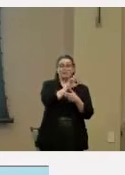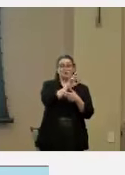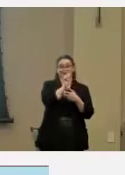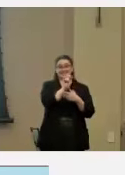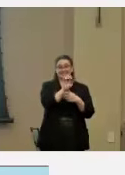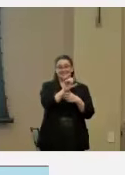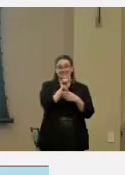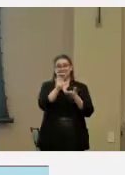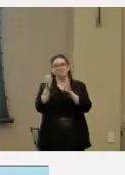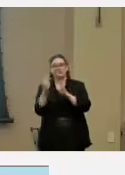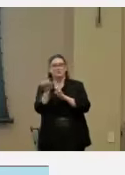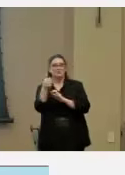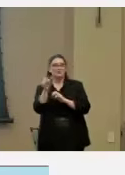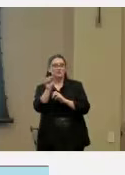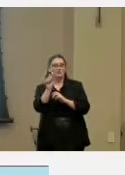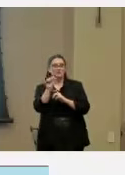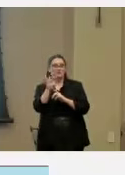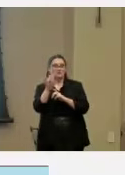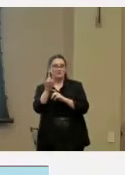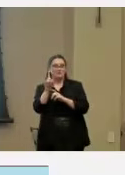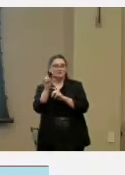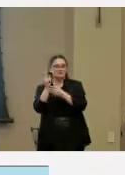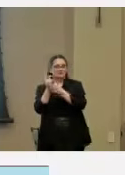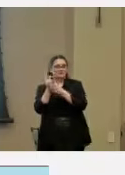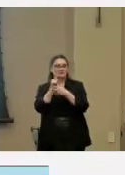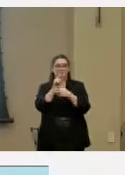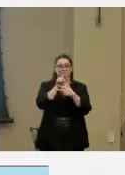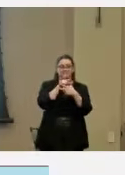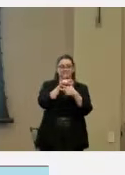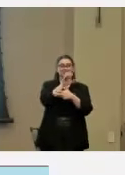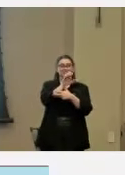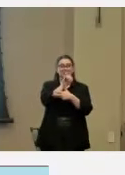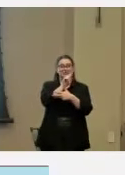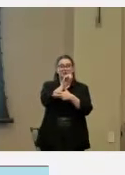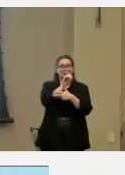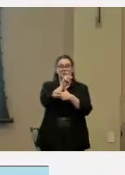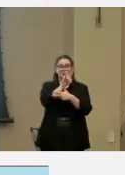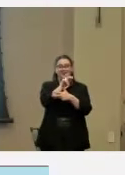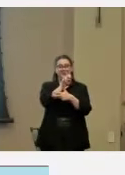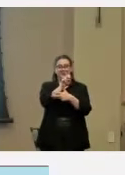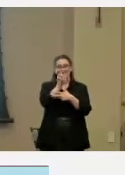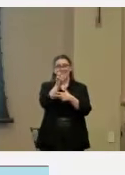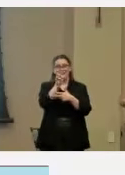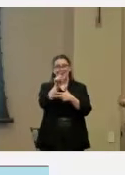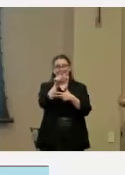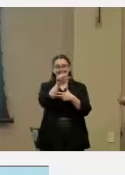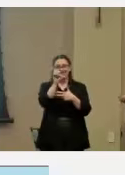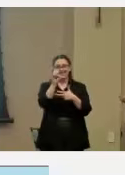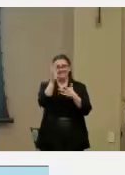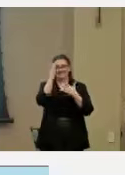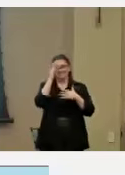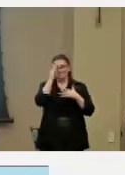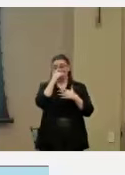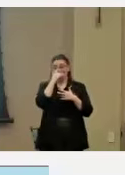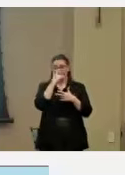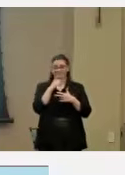antibodies or standard steroids. One is called cytokine release syndrome, and I'm sure you're all familiar with this with COVID,